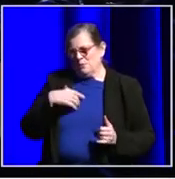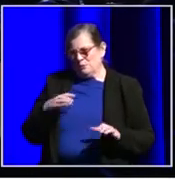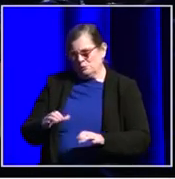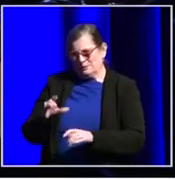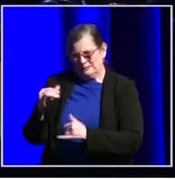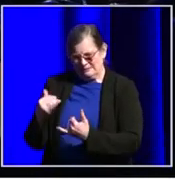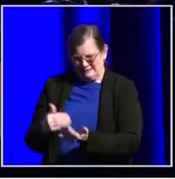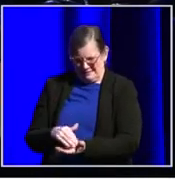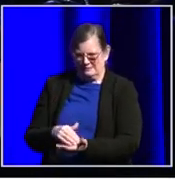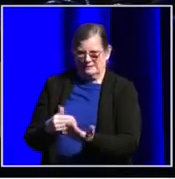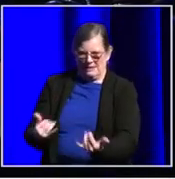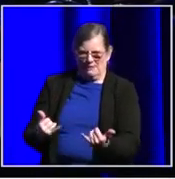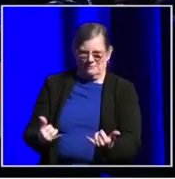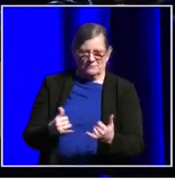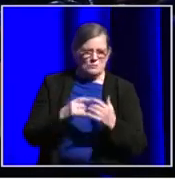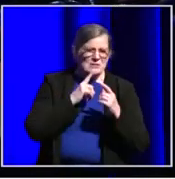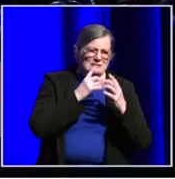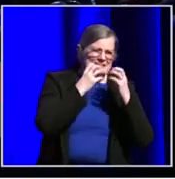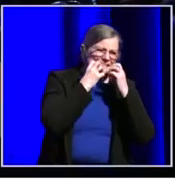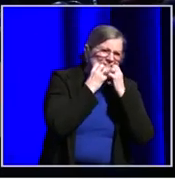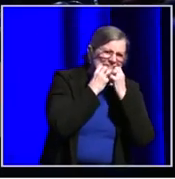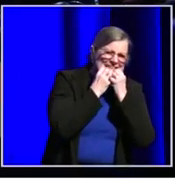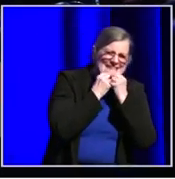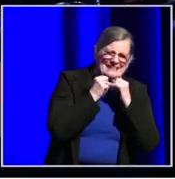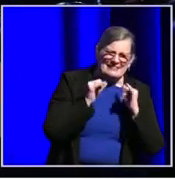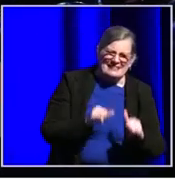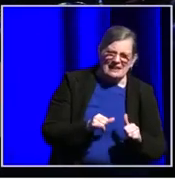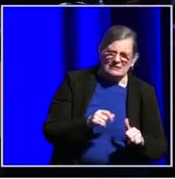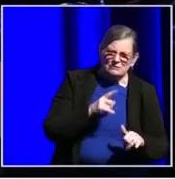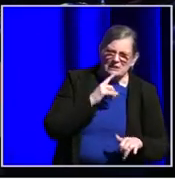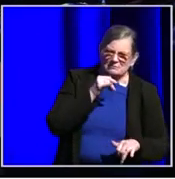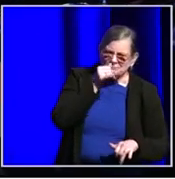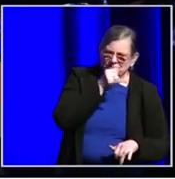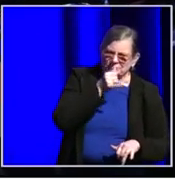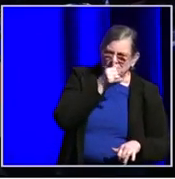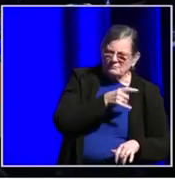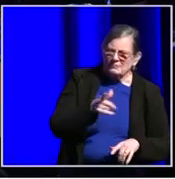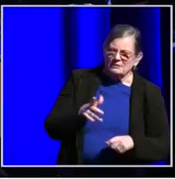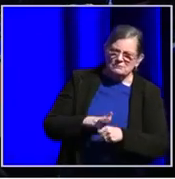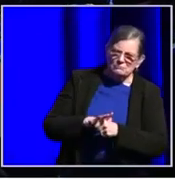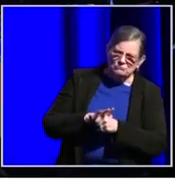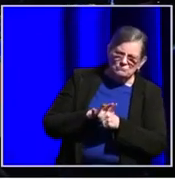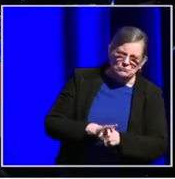fight for our kids is the most pressing. We will win